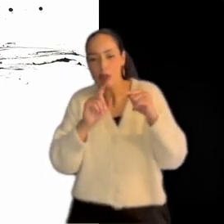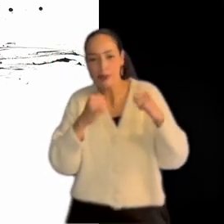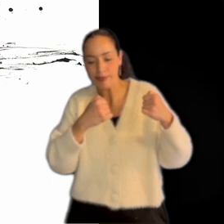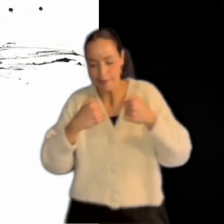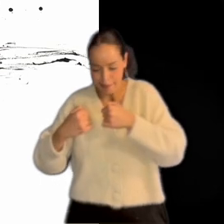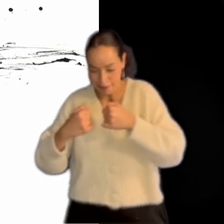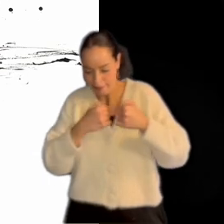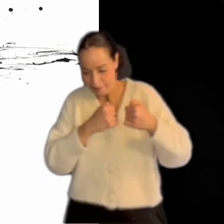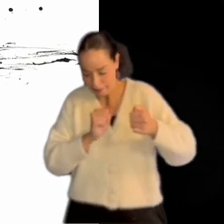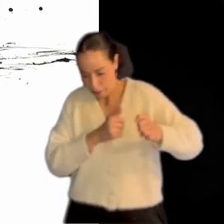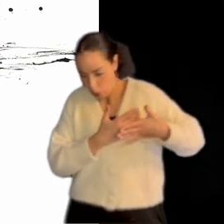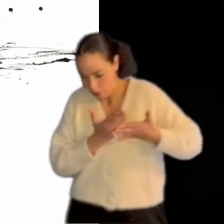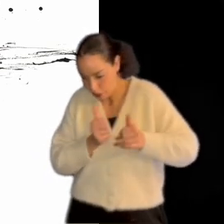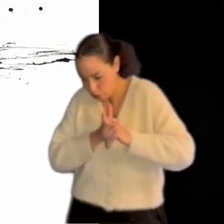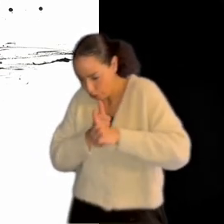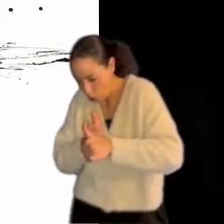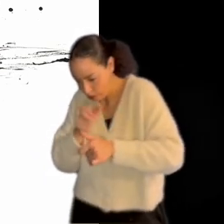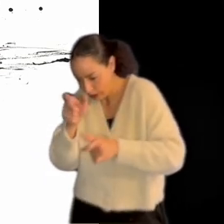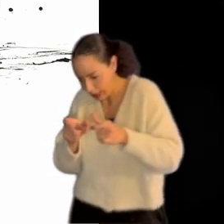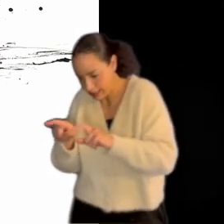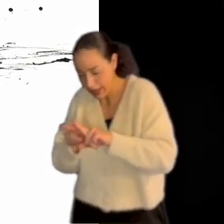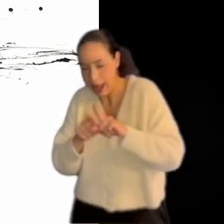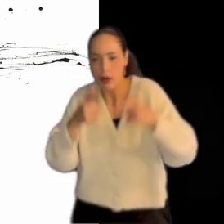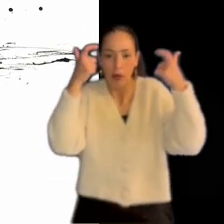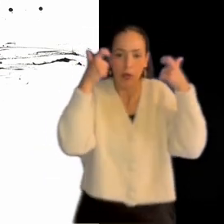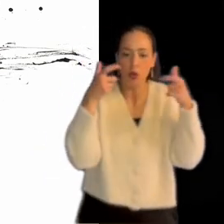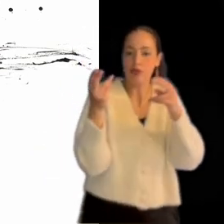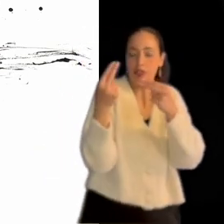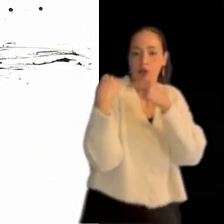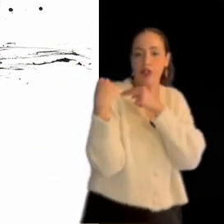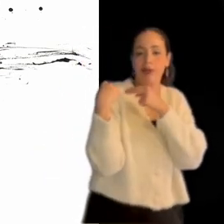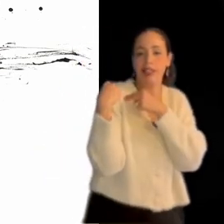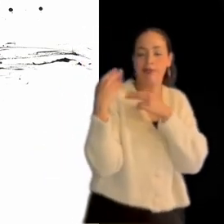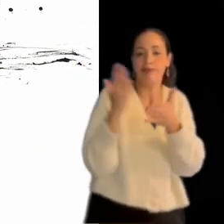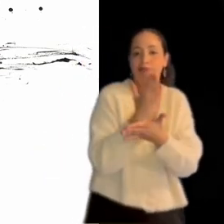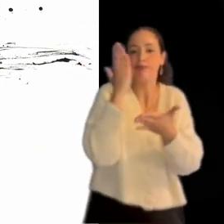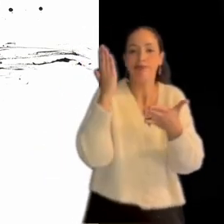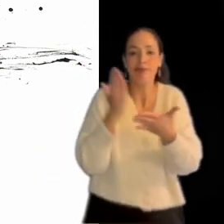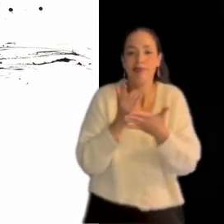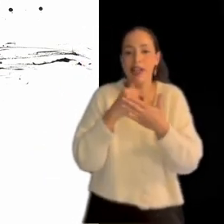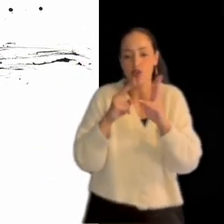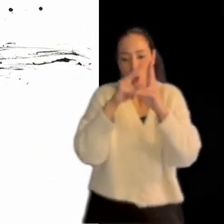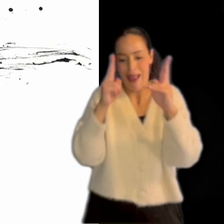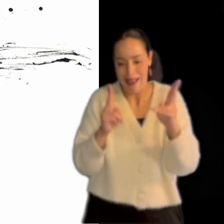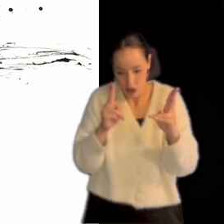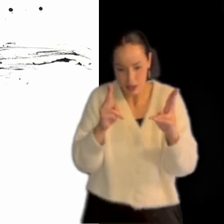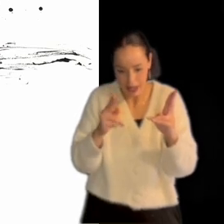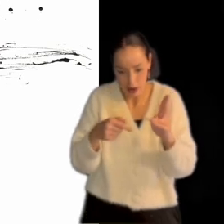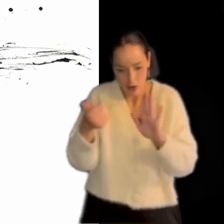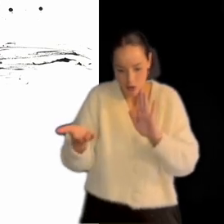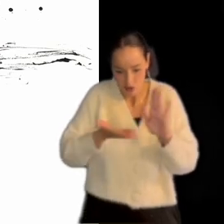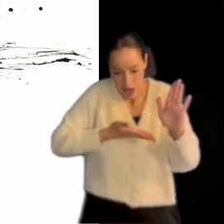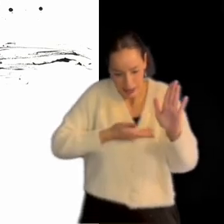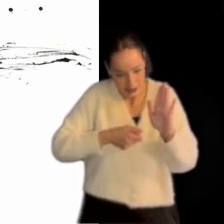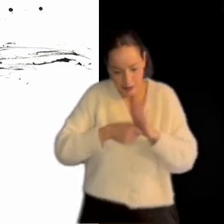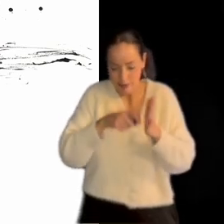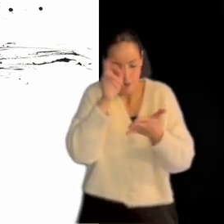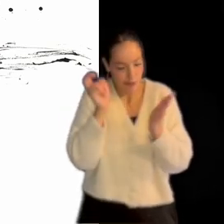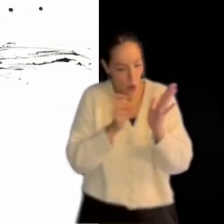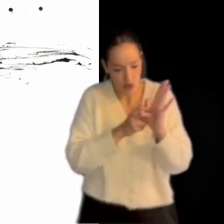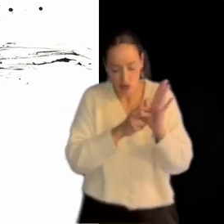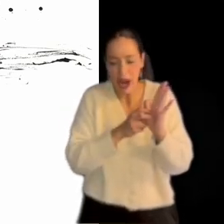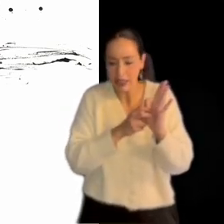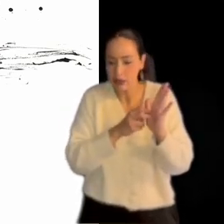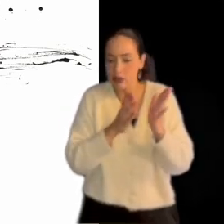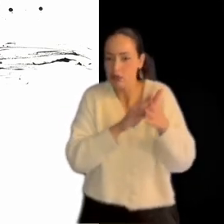clients and the legal responsibility to ensure their tenancies were managed in line with their policies to ensure a safe environment. In